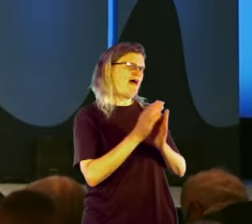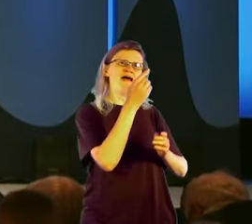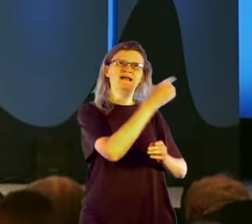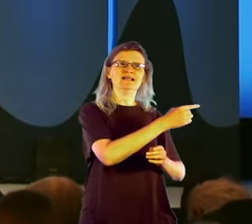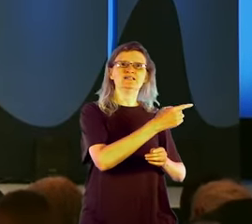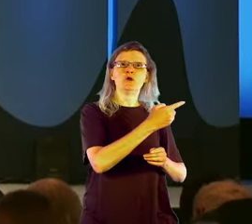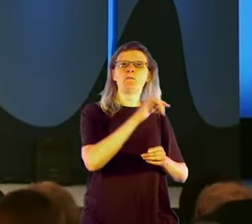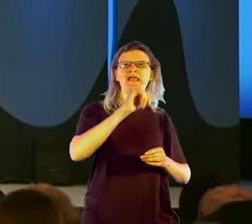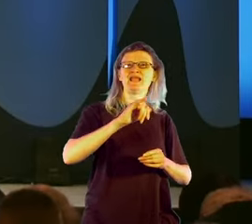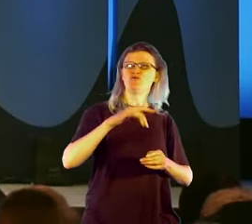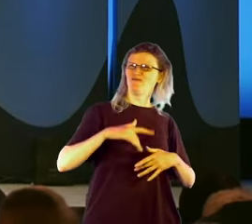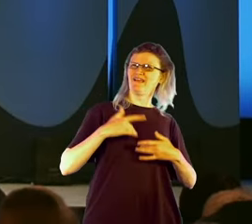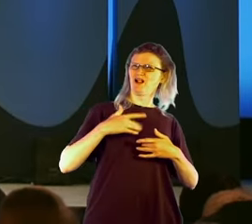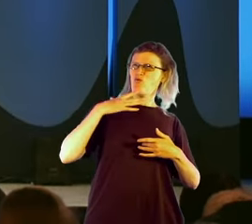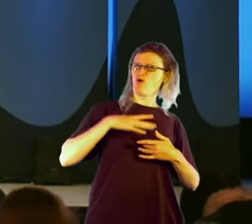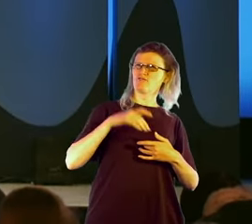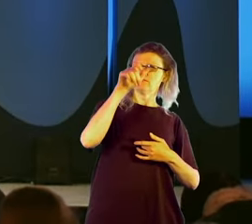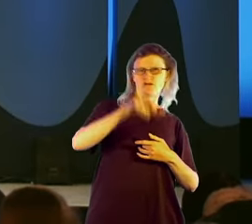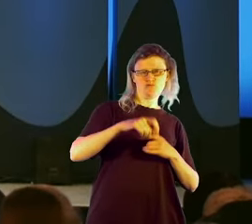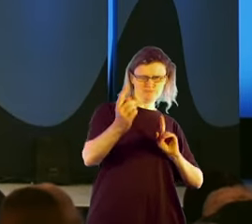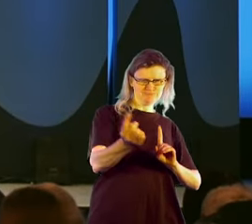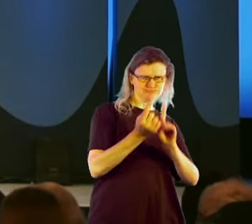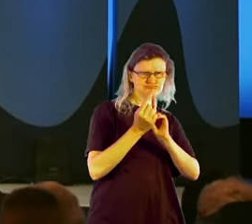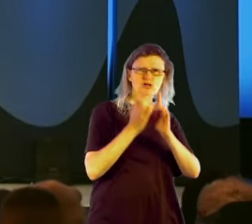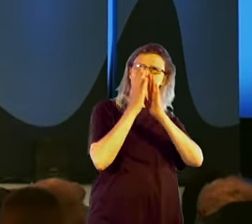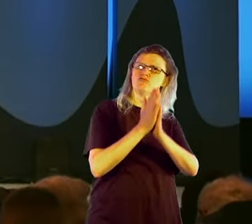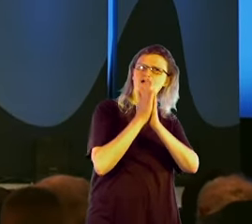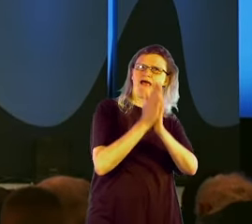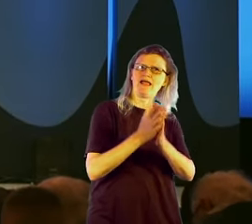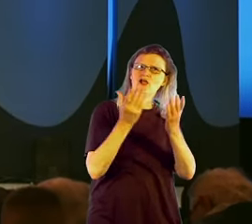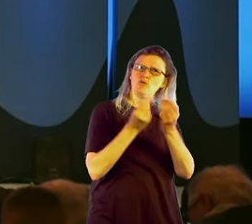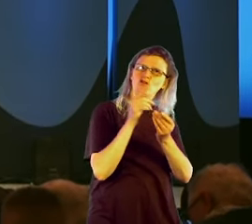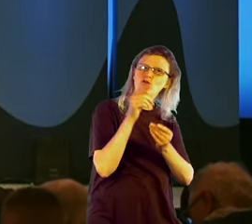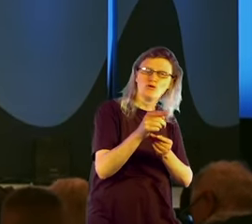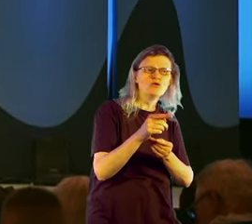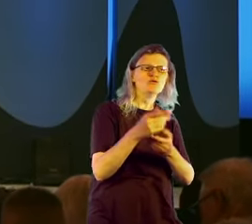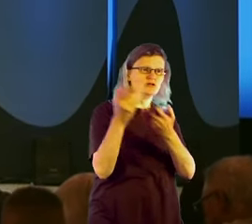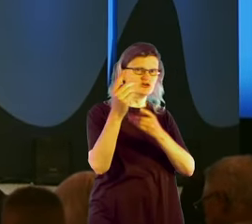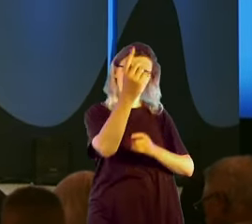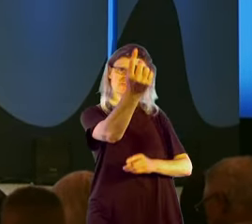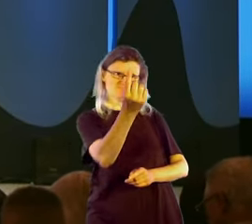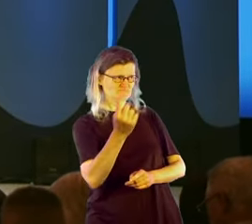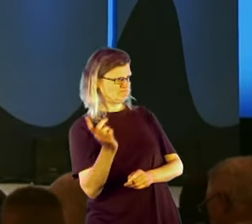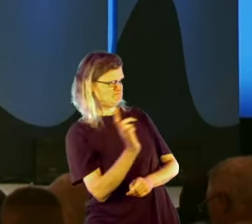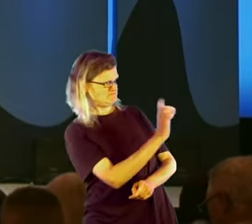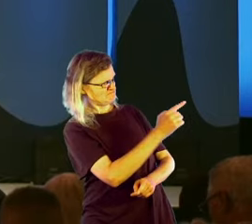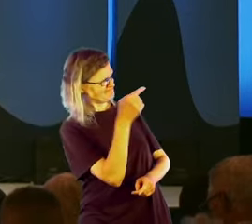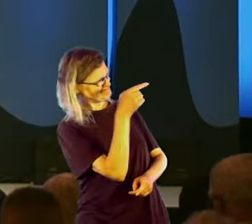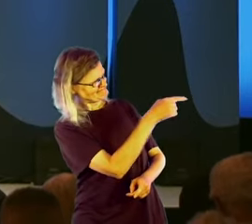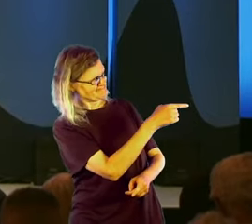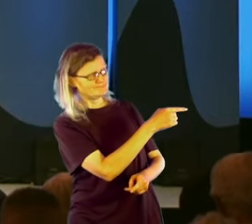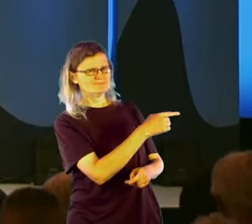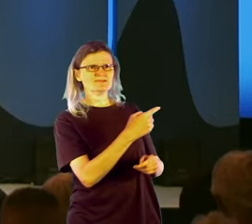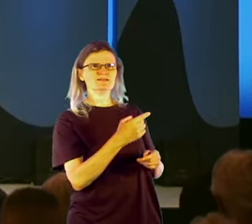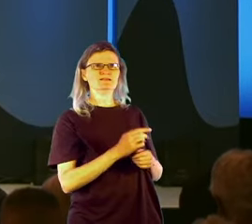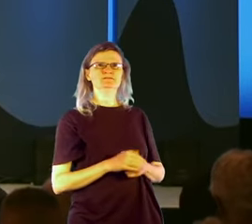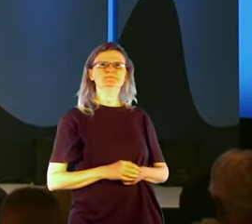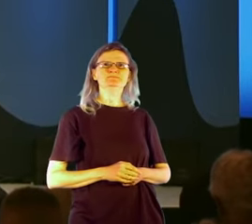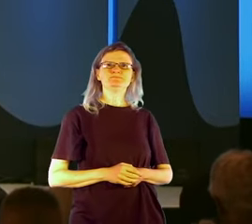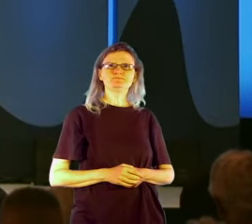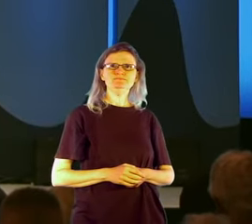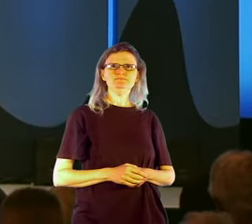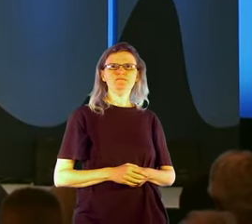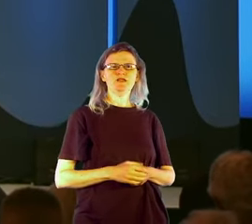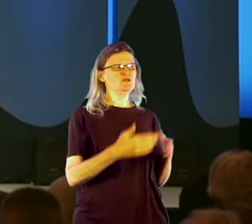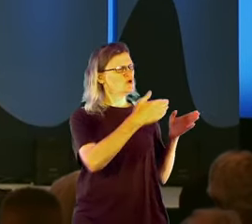like someone to talk to and pray with about any of the things that have come up about this, do just come down to the front on my